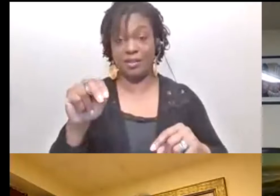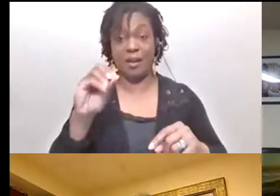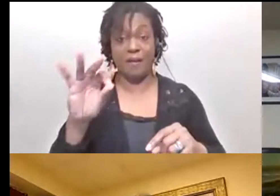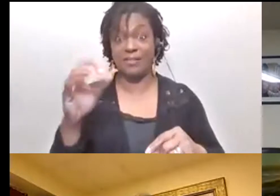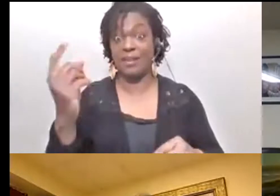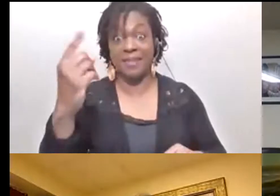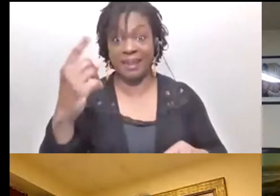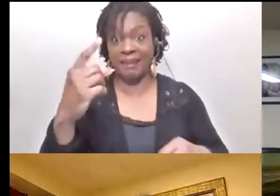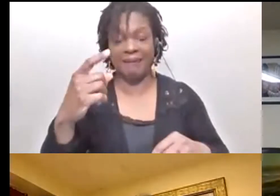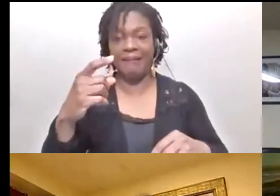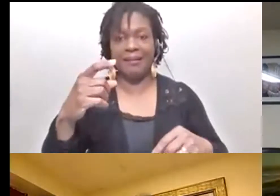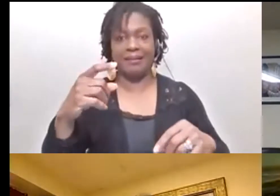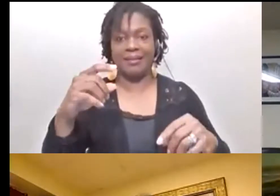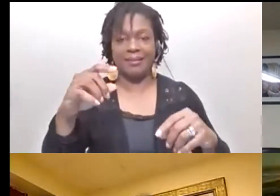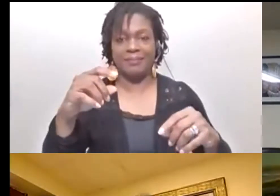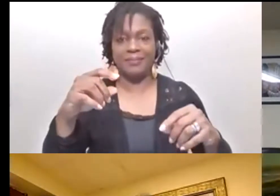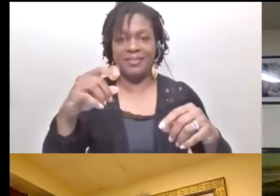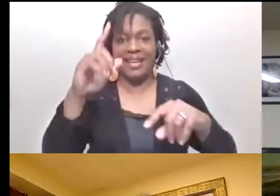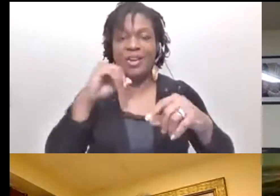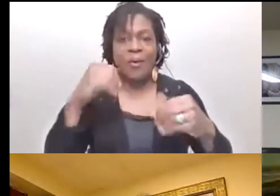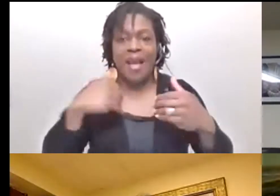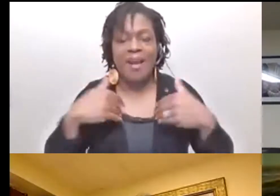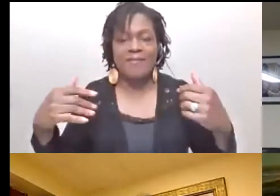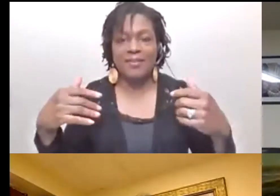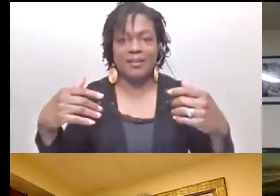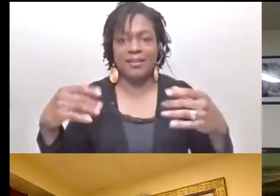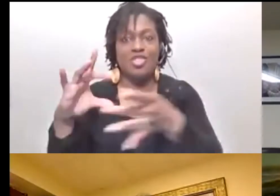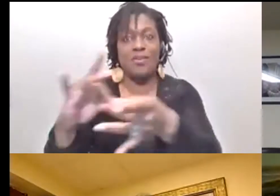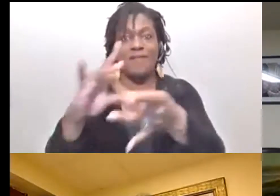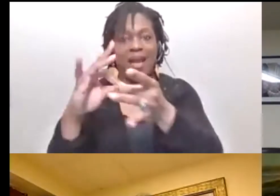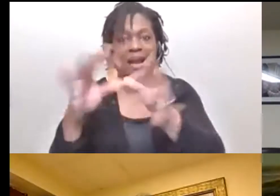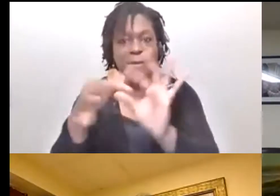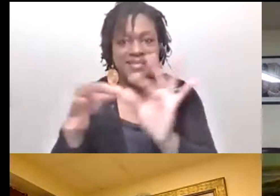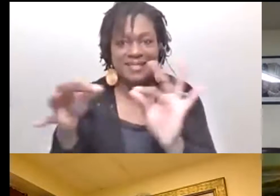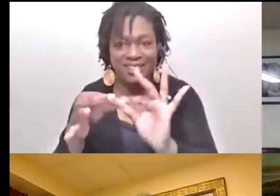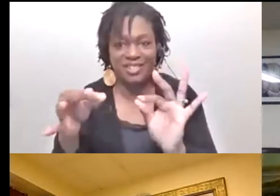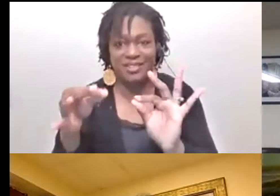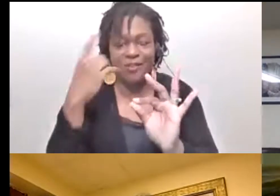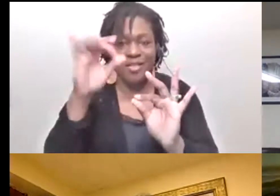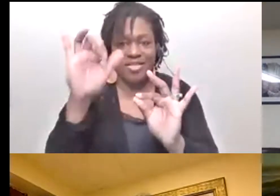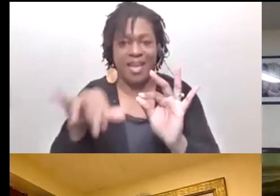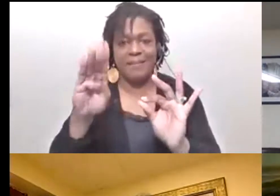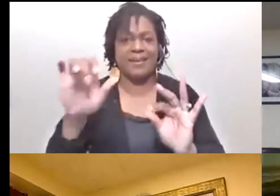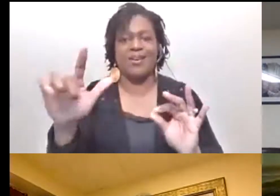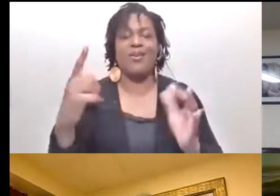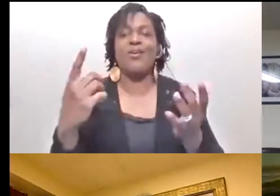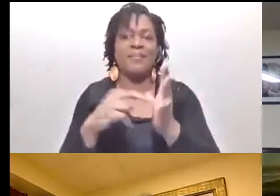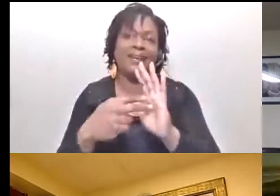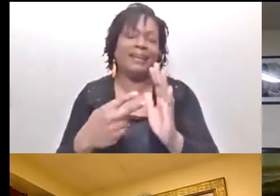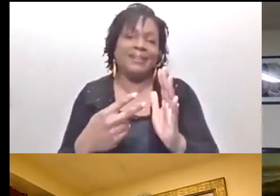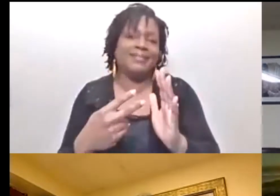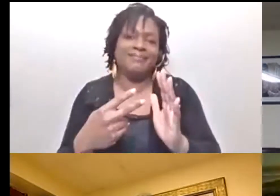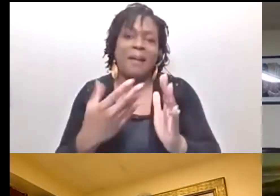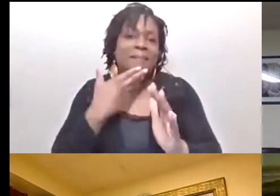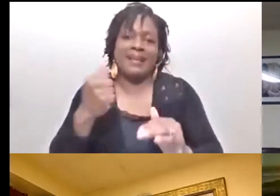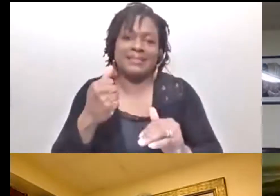to agreeing upon a single unified message to the legislature. So I don't know how they're going to interpret that and what they're going to